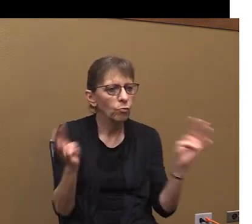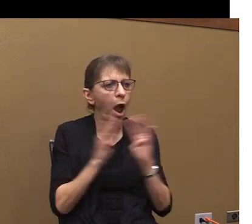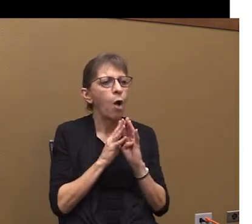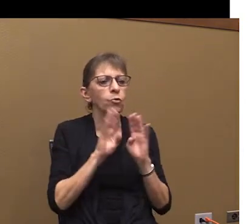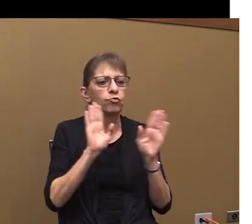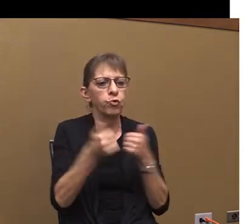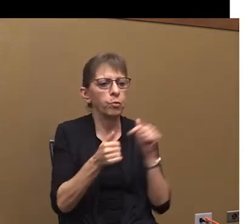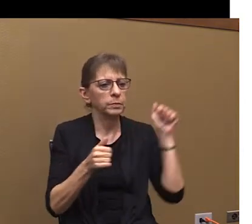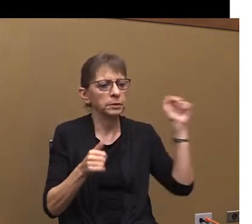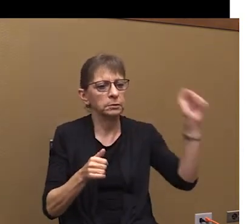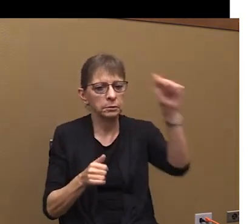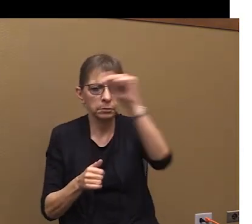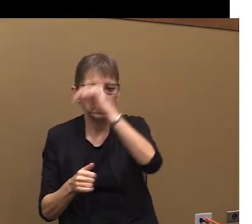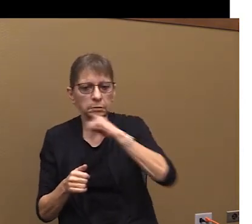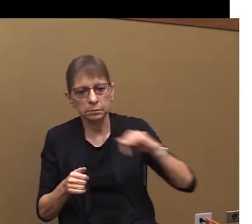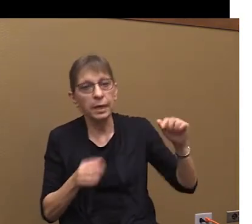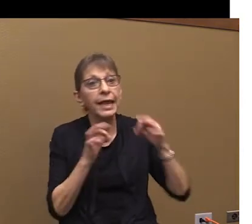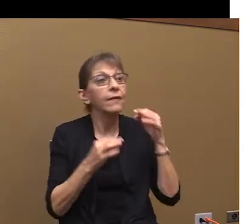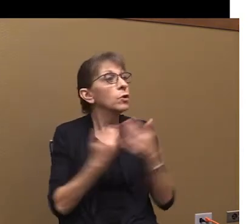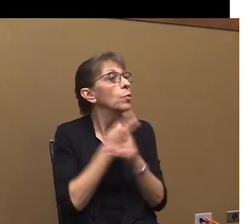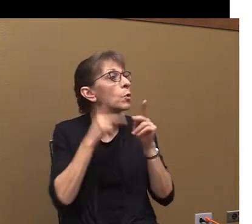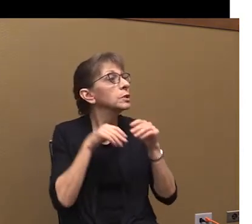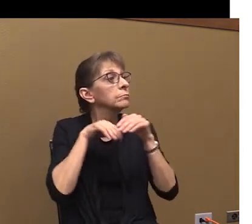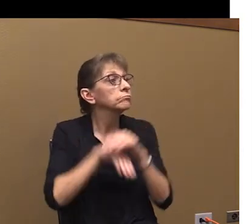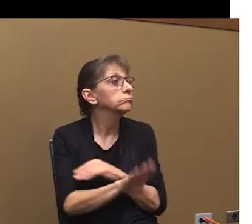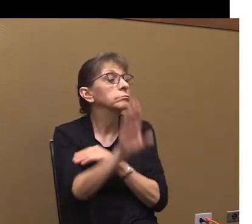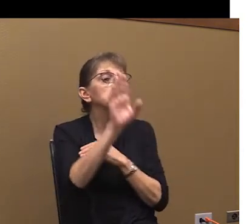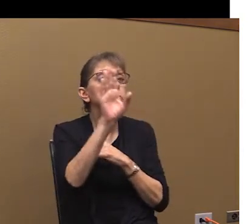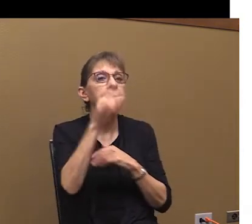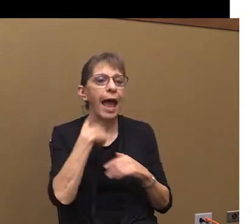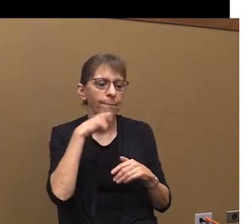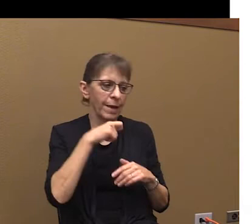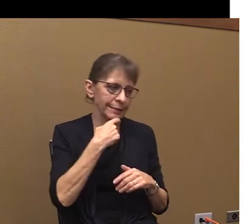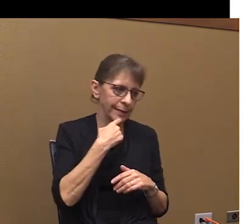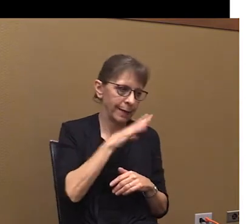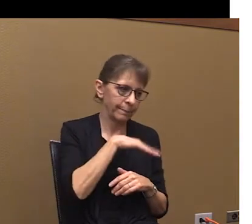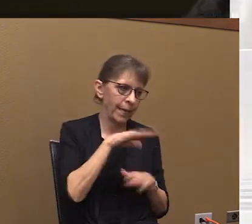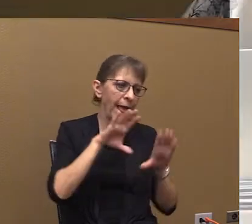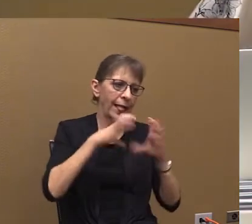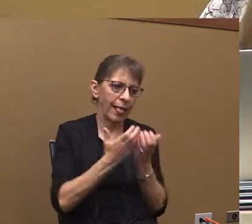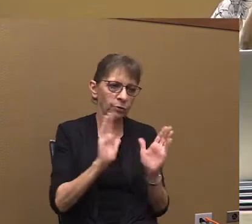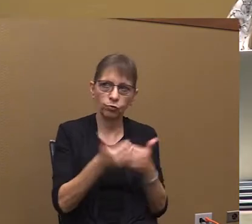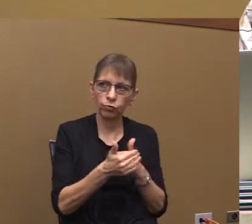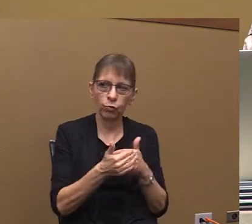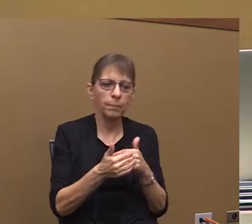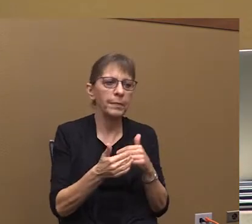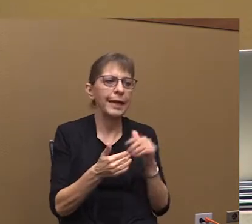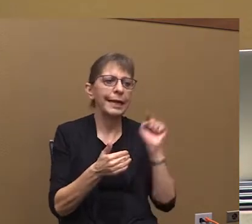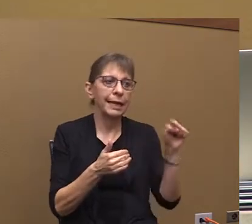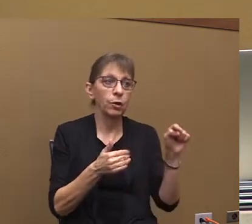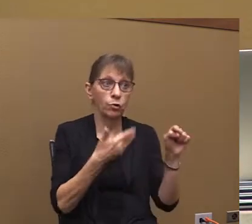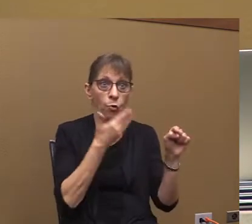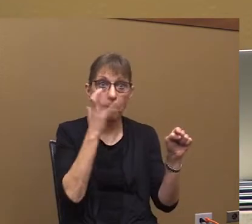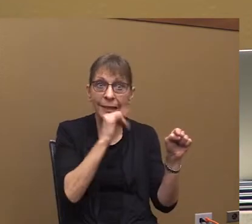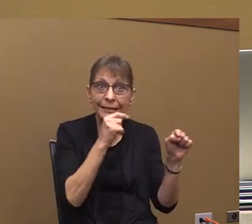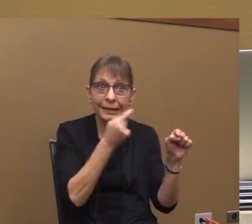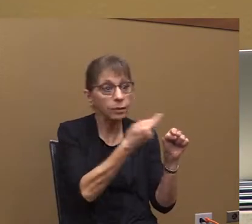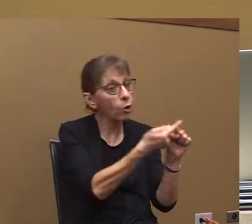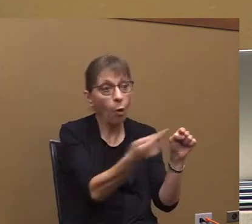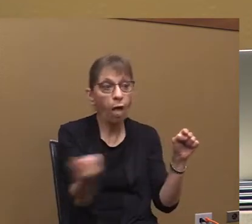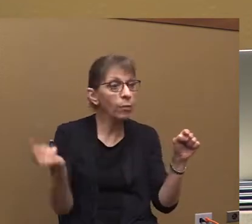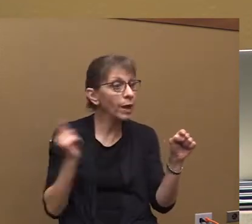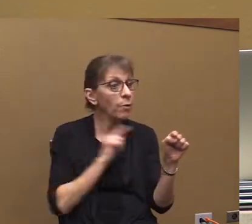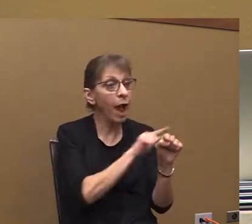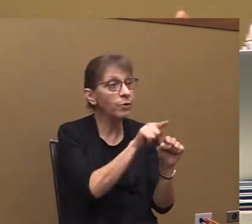like some round things, you know, and when round things are where the rooms were. And if there was a new person in